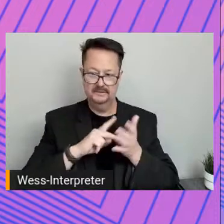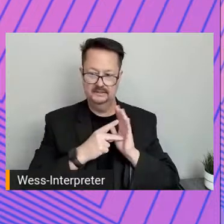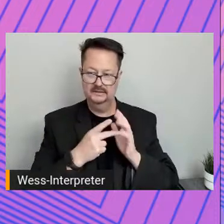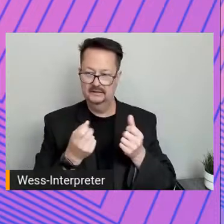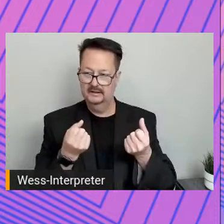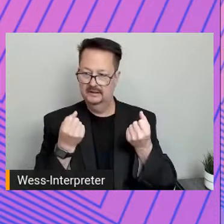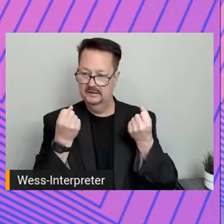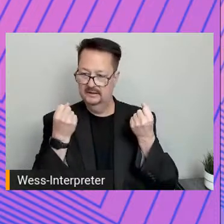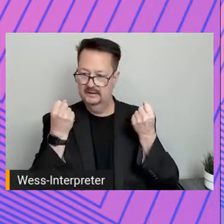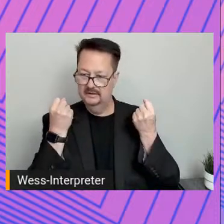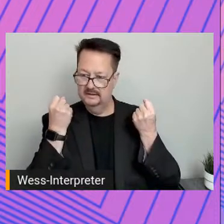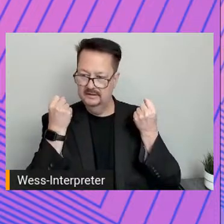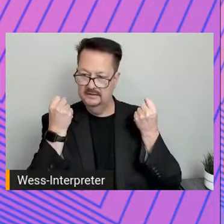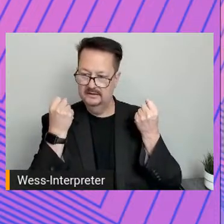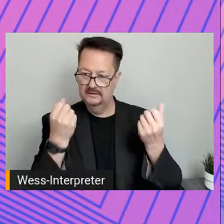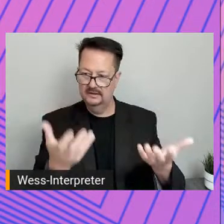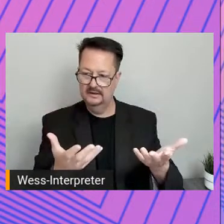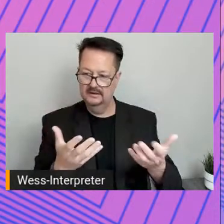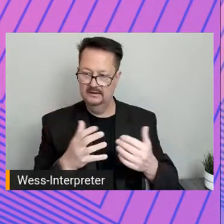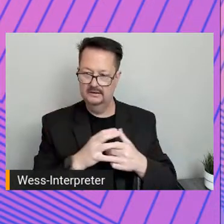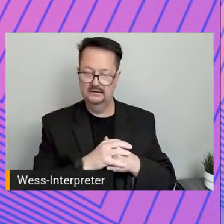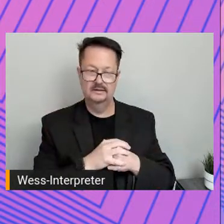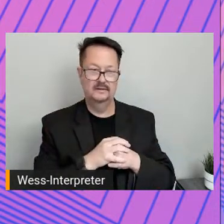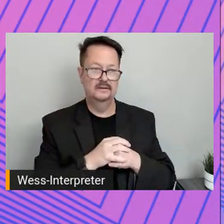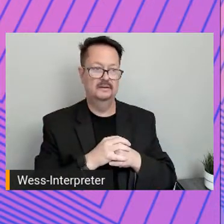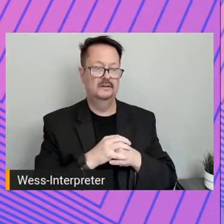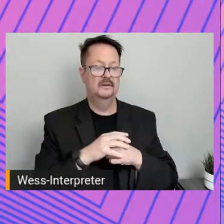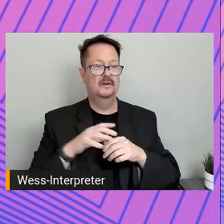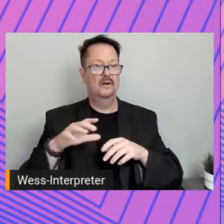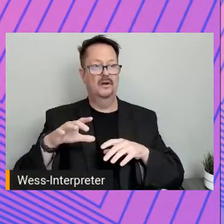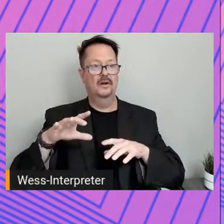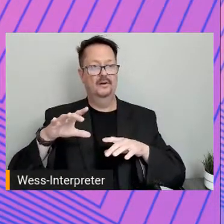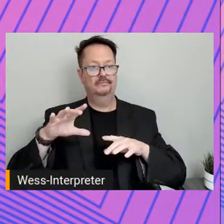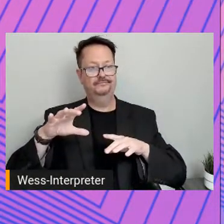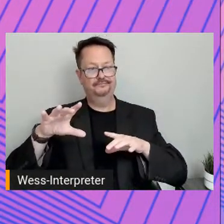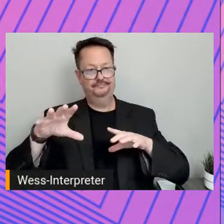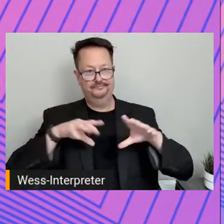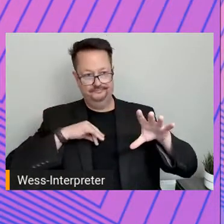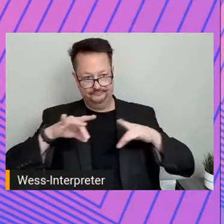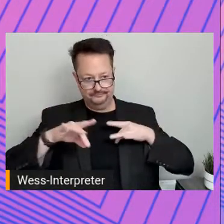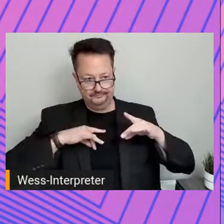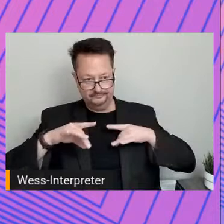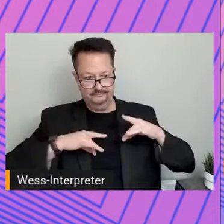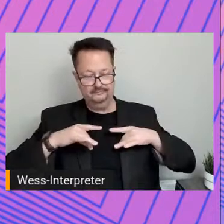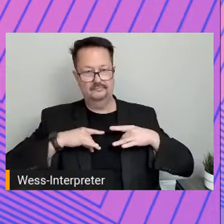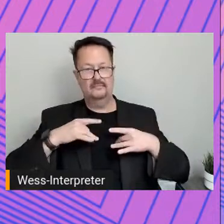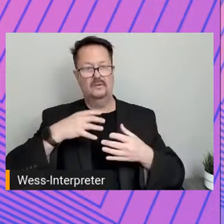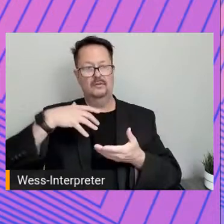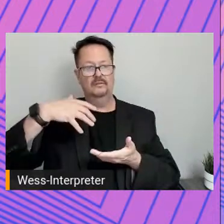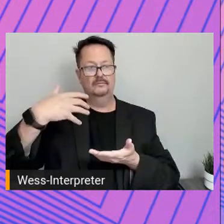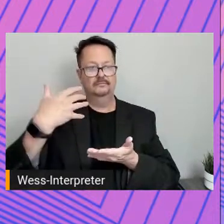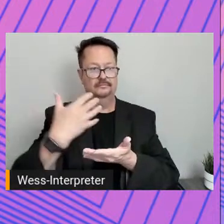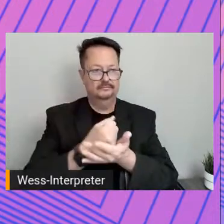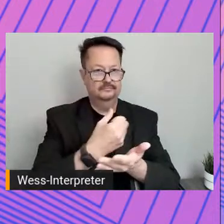are adopting containers and Kubernetes at a large rate, or a fast rate rather. However, the downside